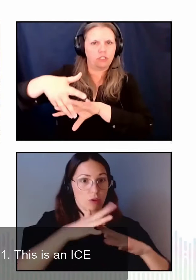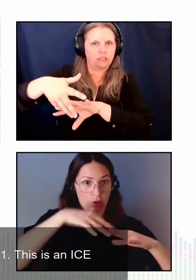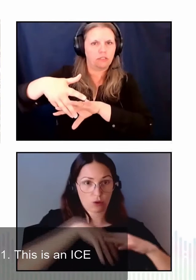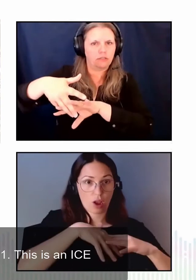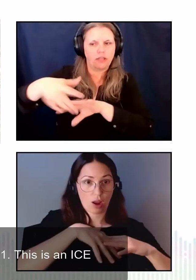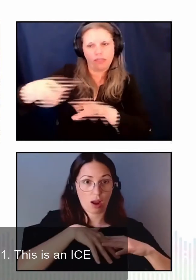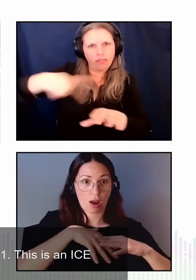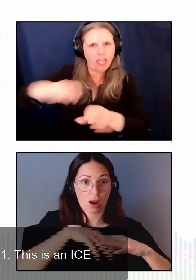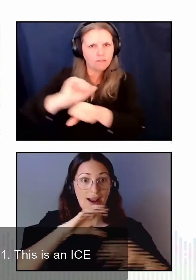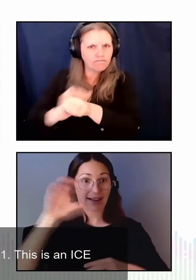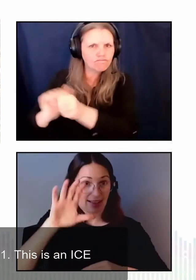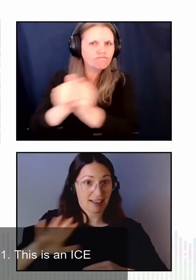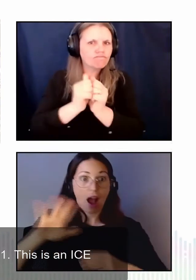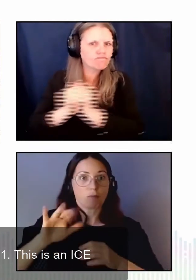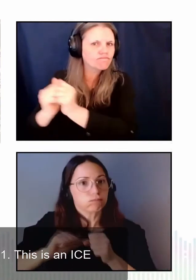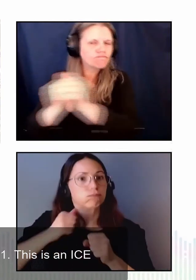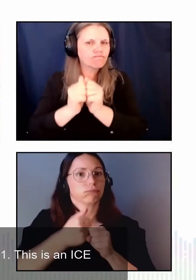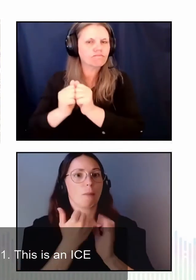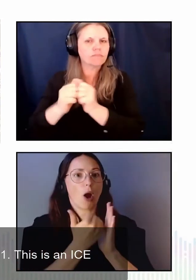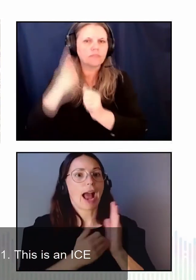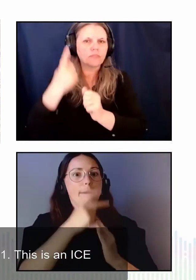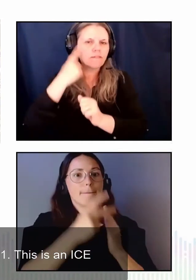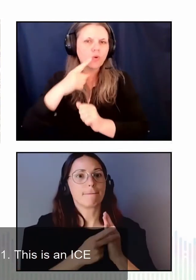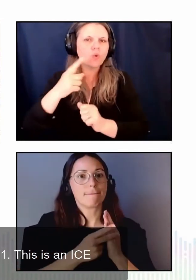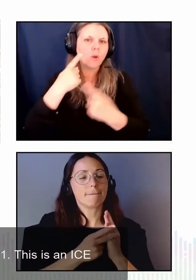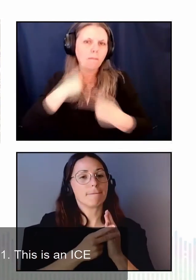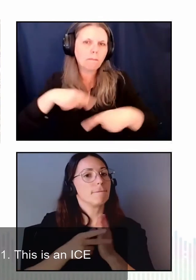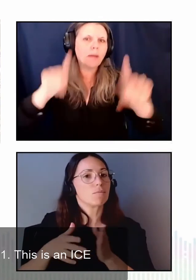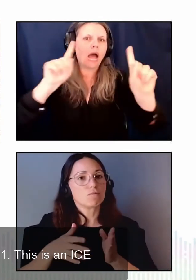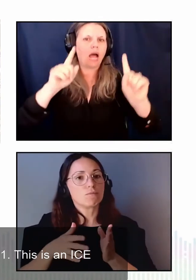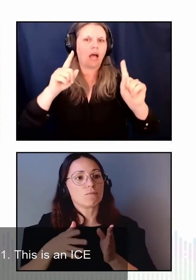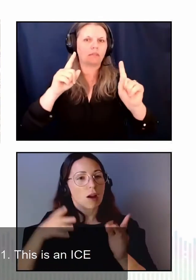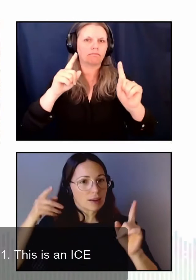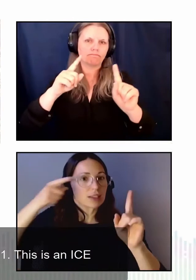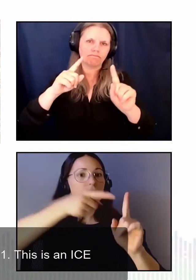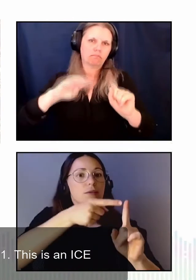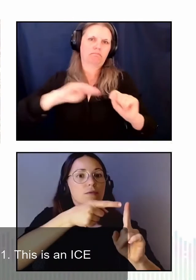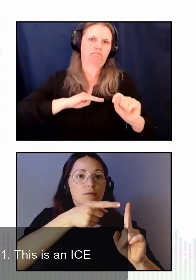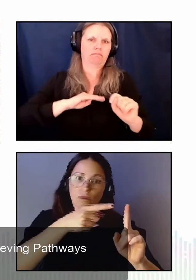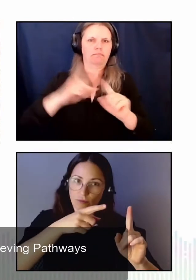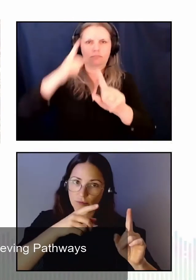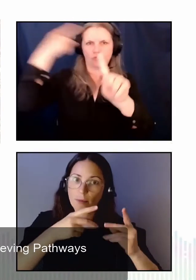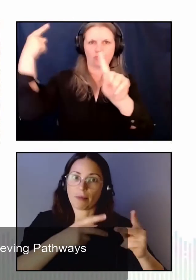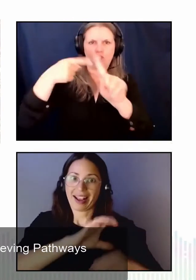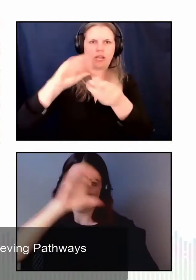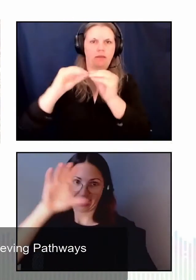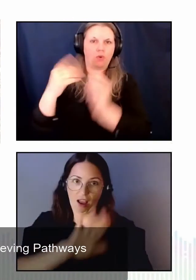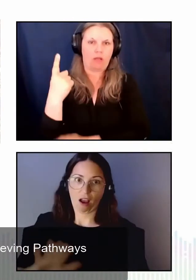progress on pathway to Canada Target 1. This is ICE